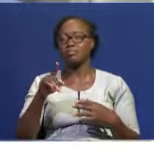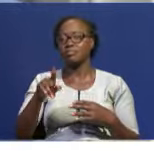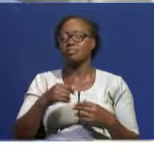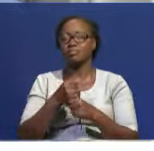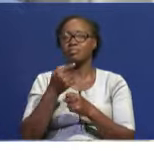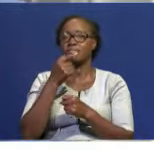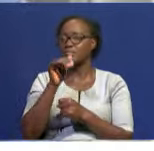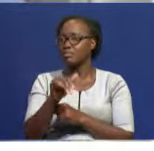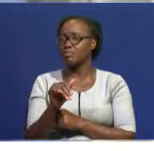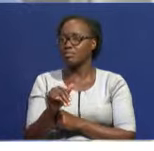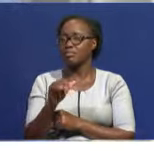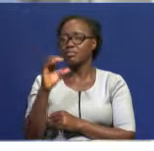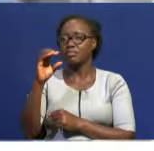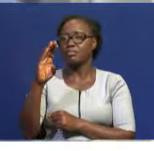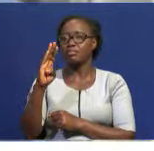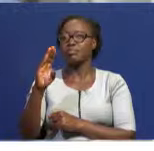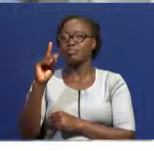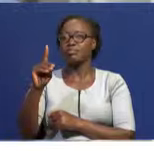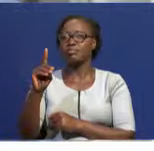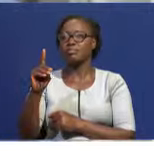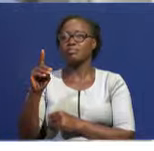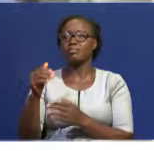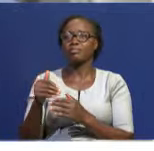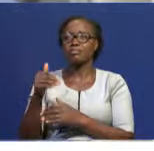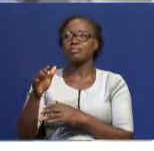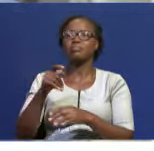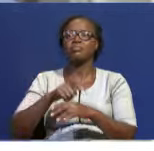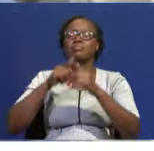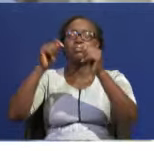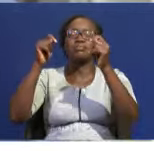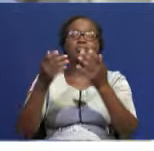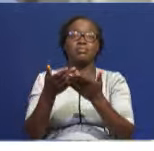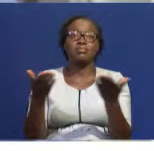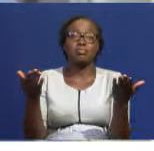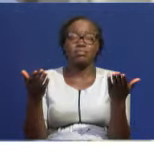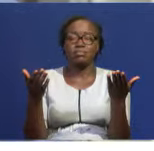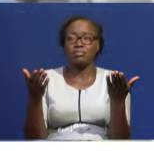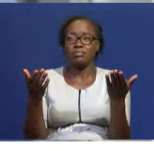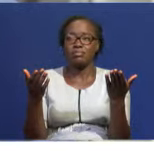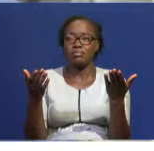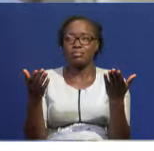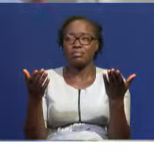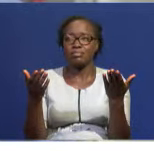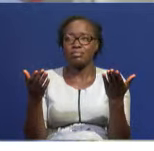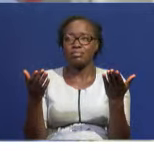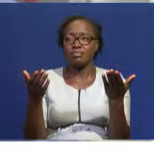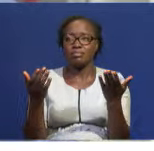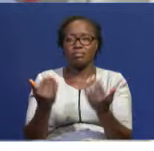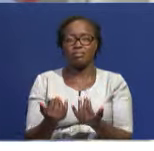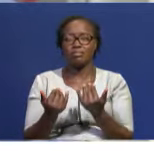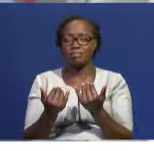sure that CBD is out of bounds whenever they are demonstrators, because it has come